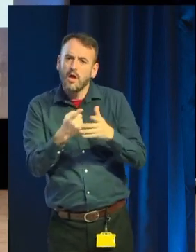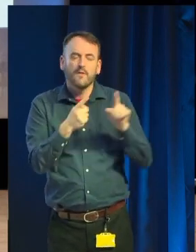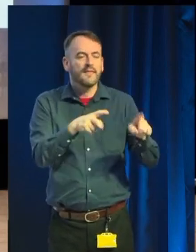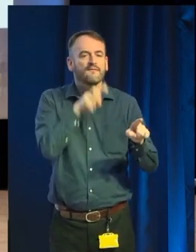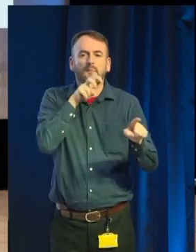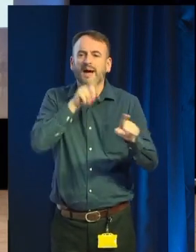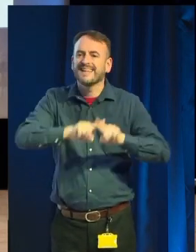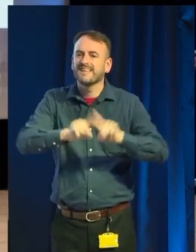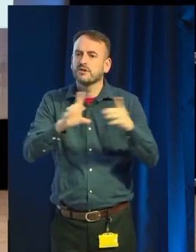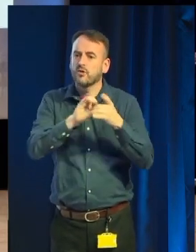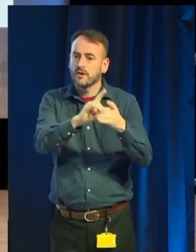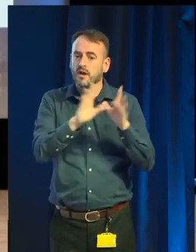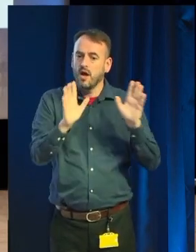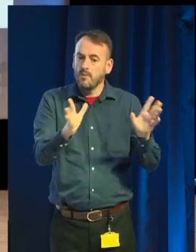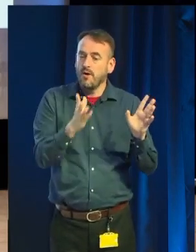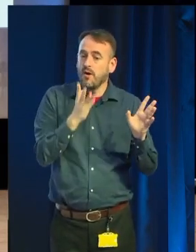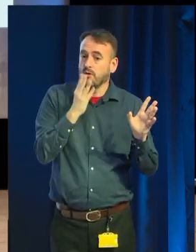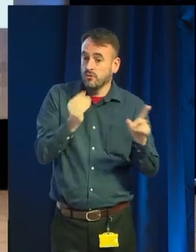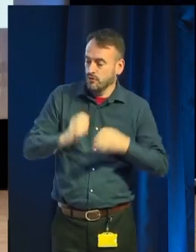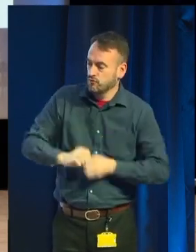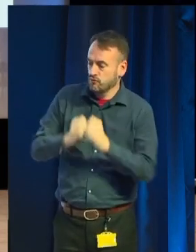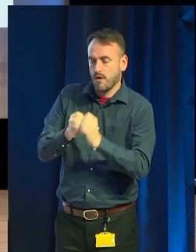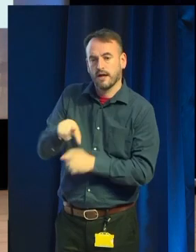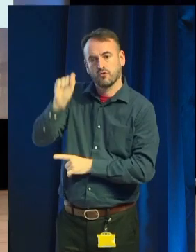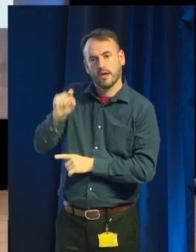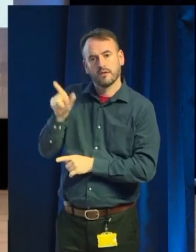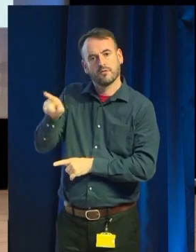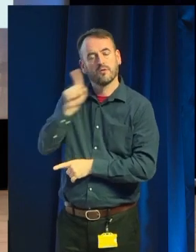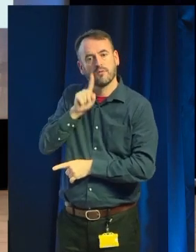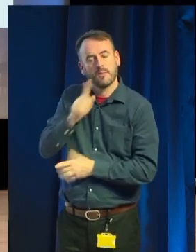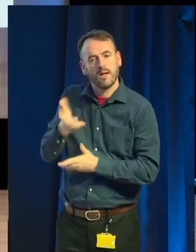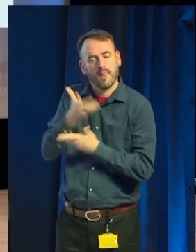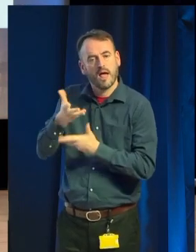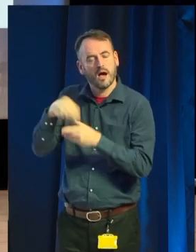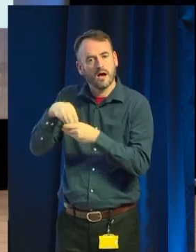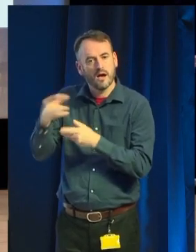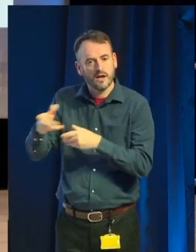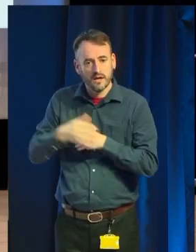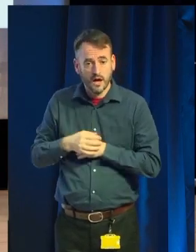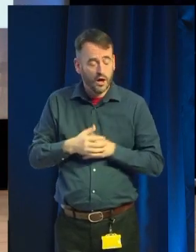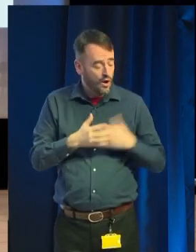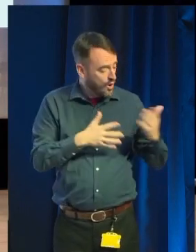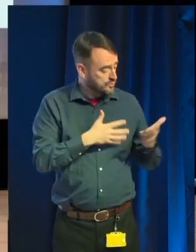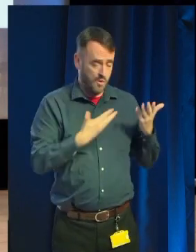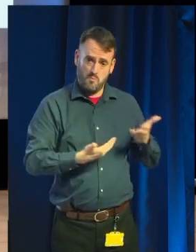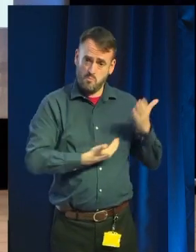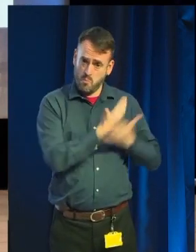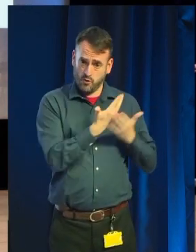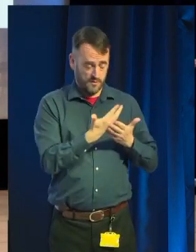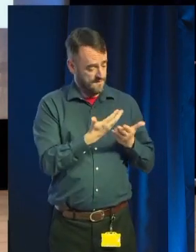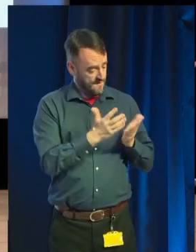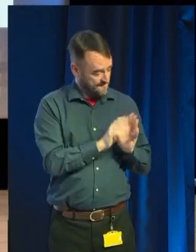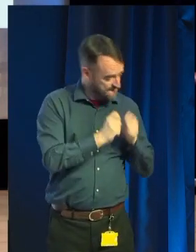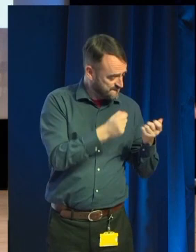the woman, because most of the time in contemporary fiction, the woman is once